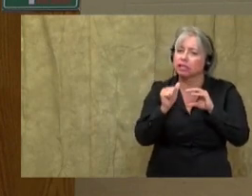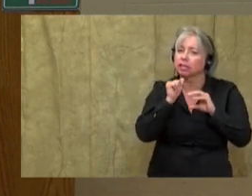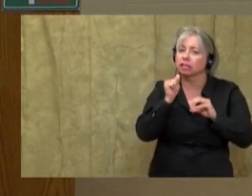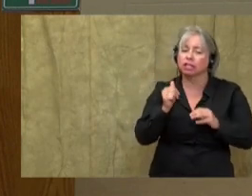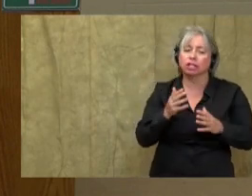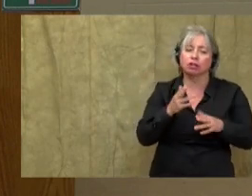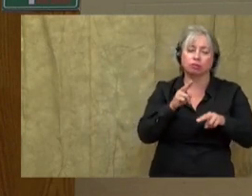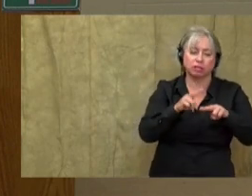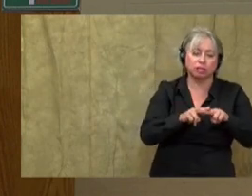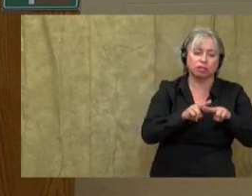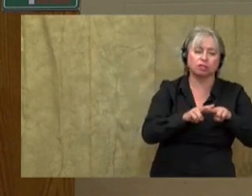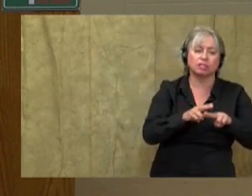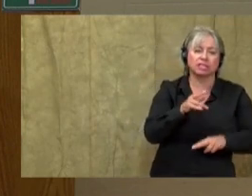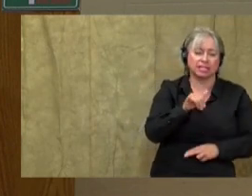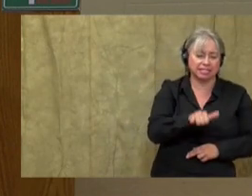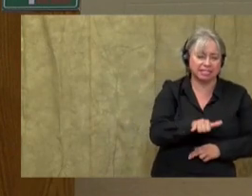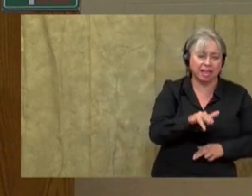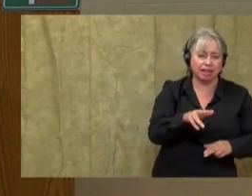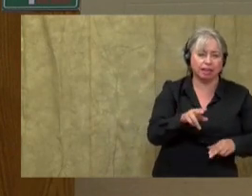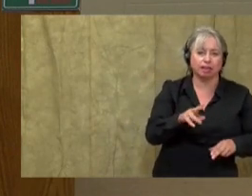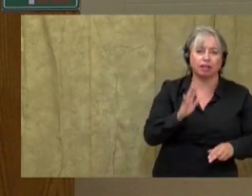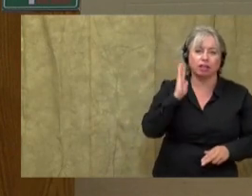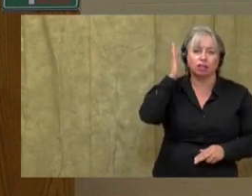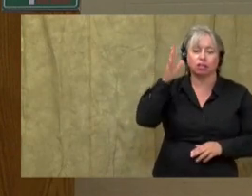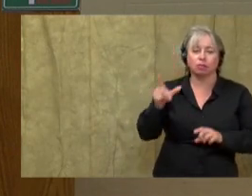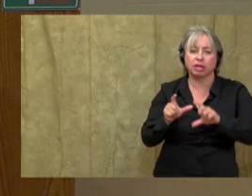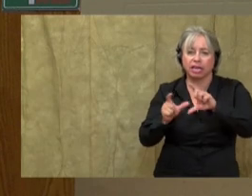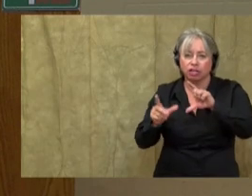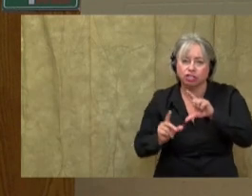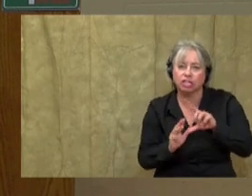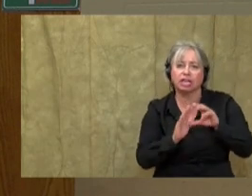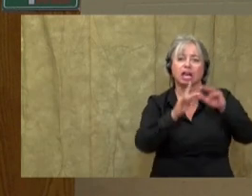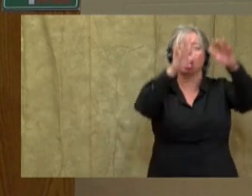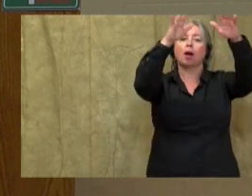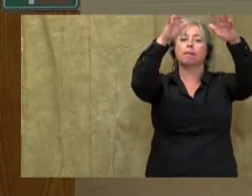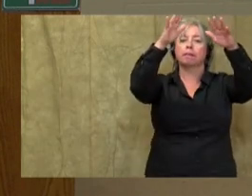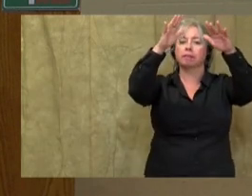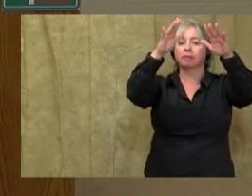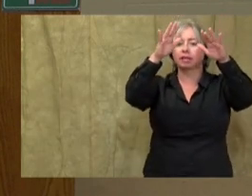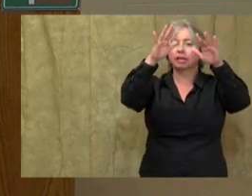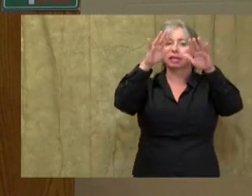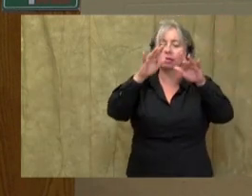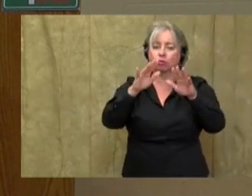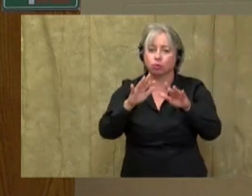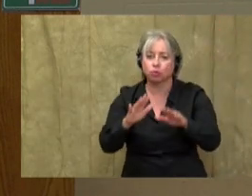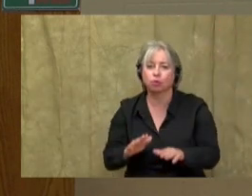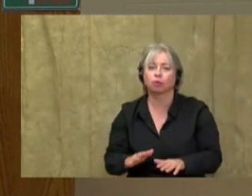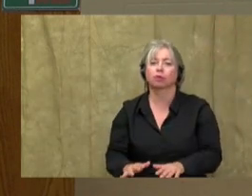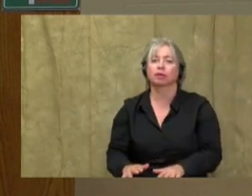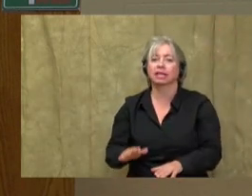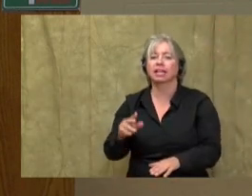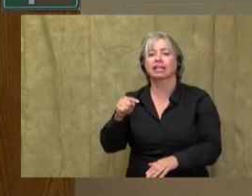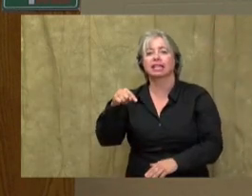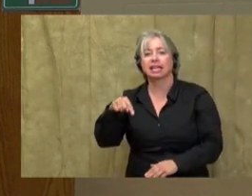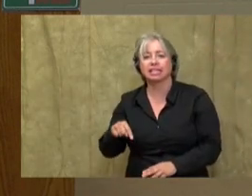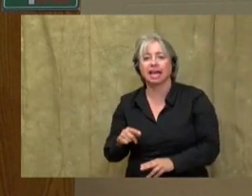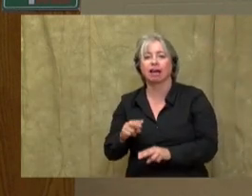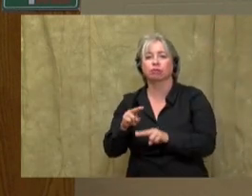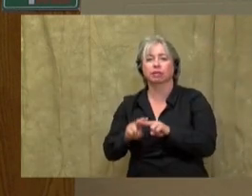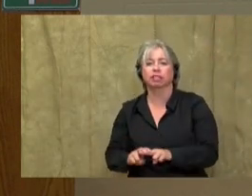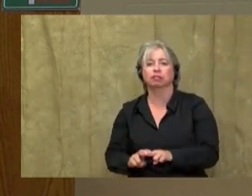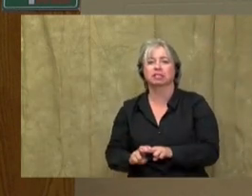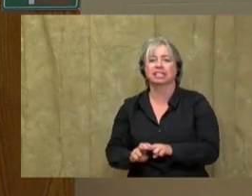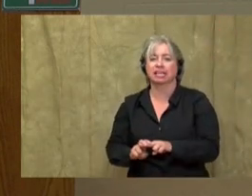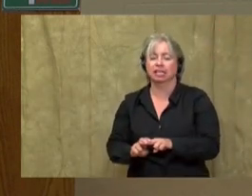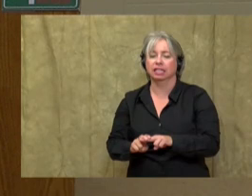seat. You actually will go up with the energy and back down to your seat. So the energy